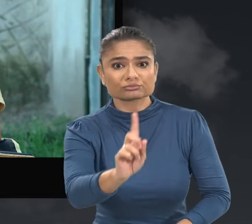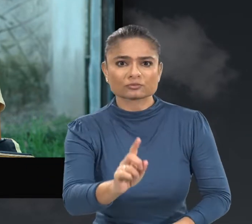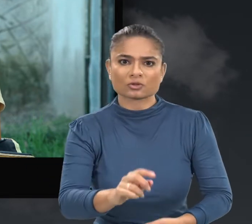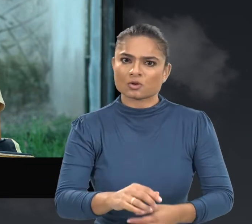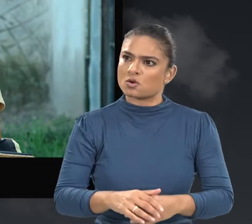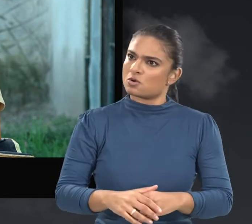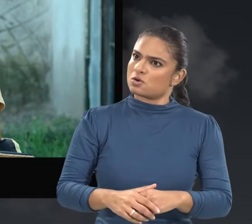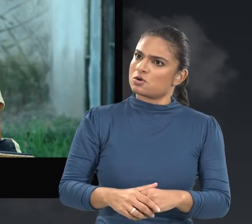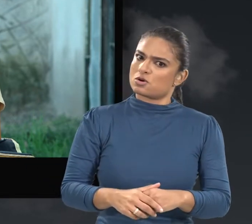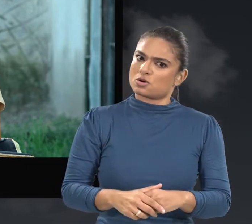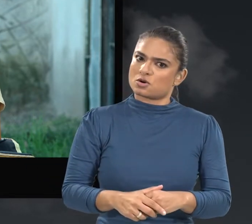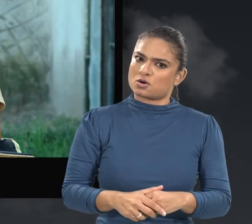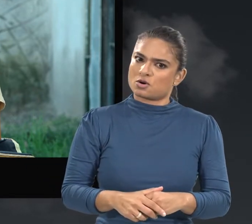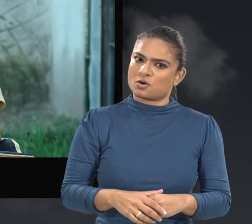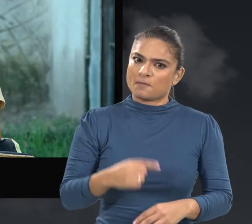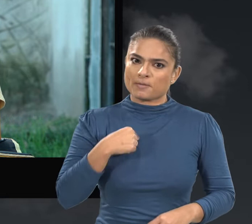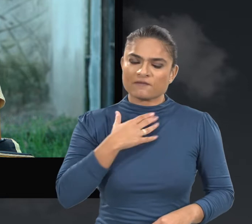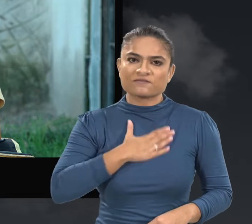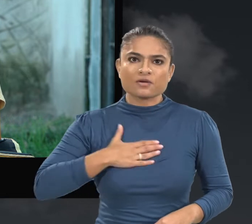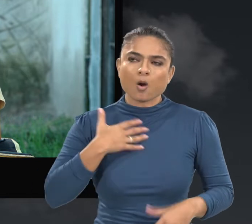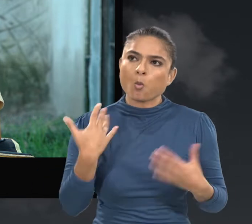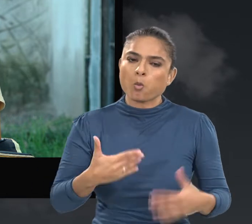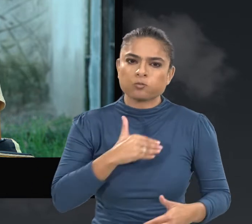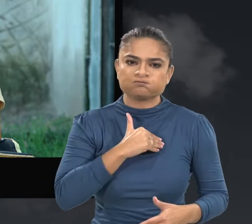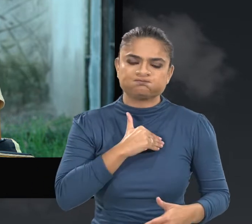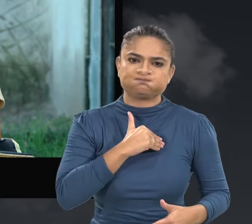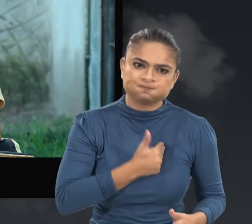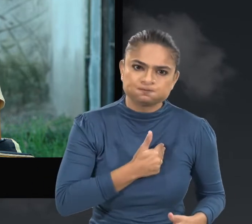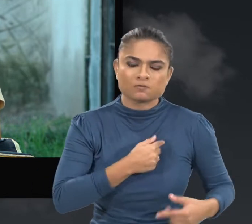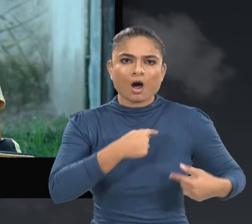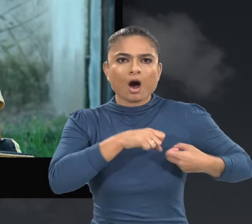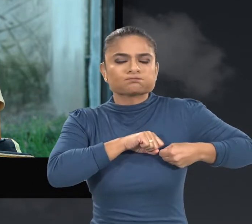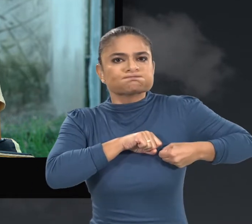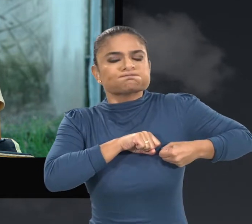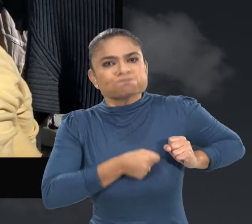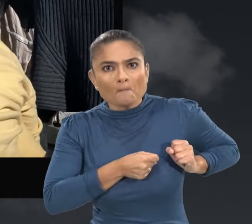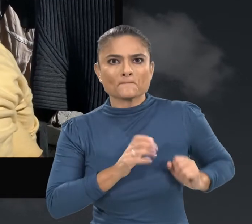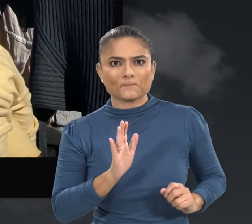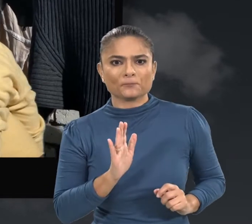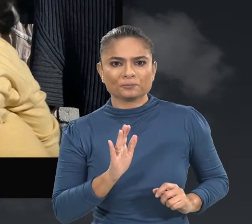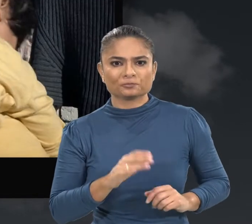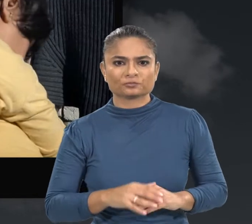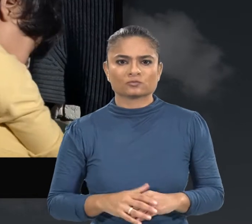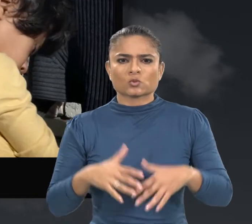to the shop again. And that is actually what hurt me most.